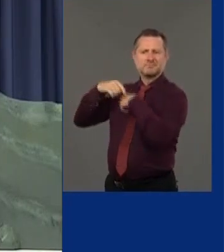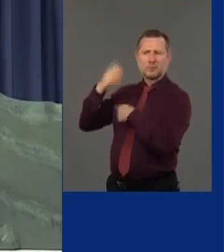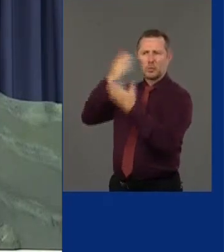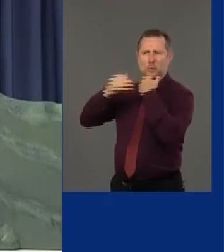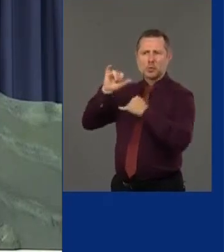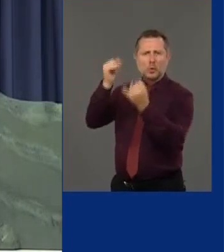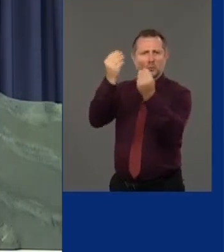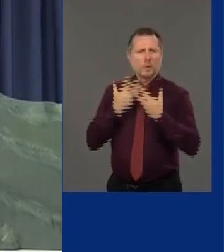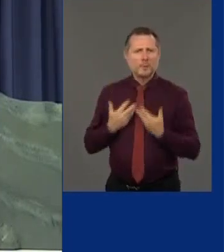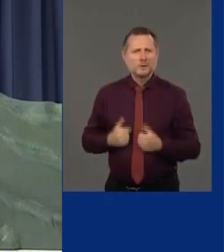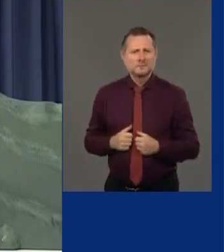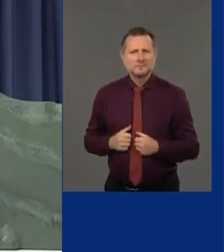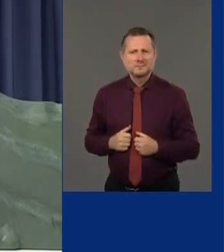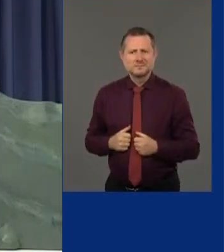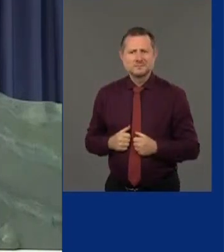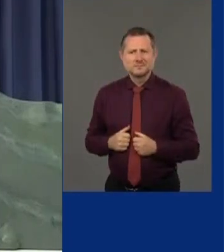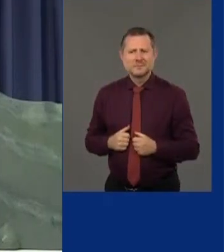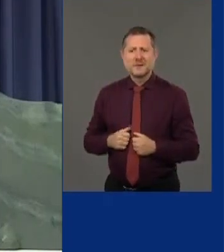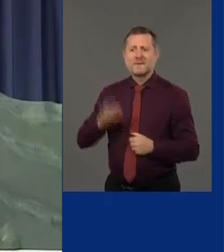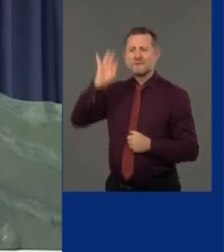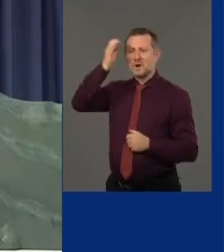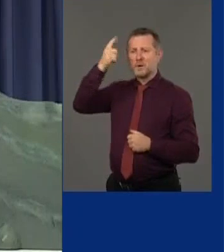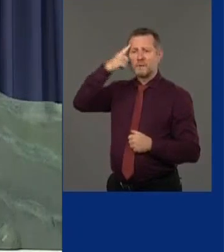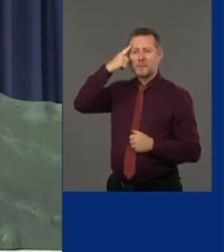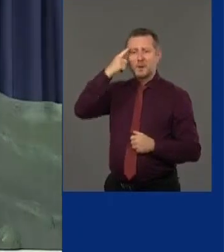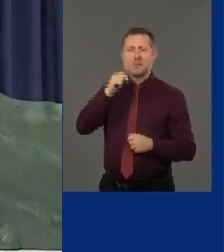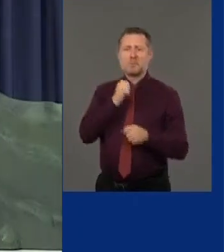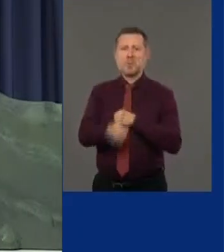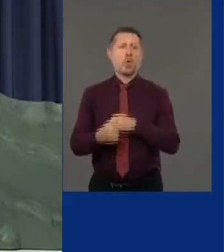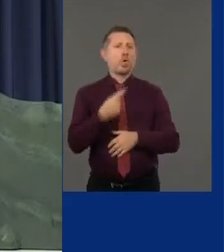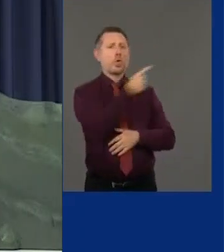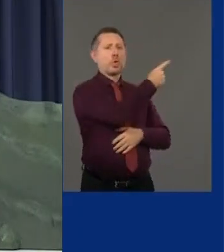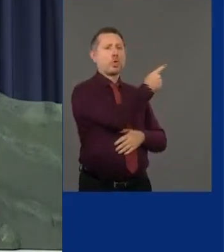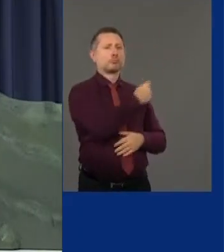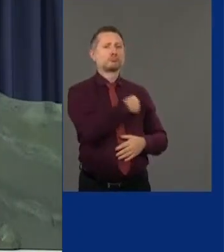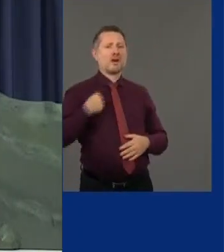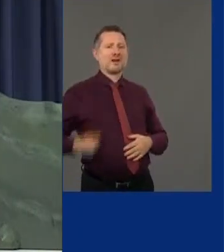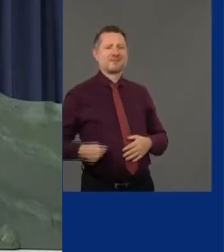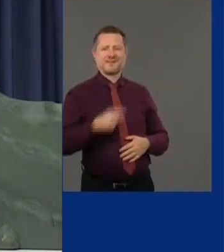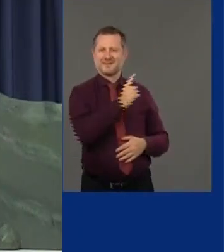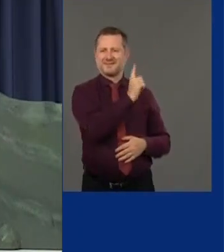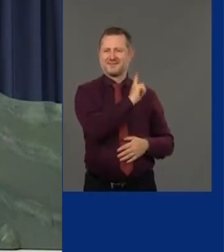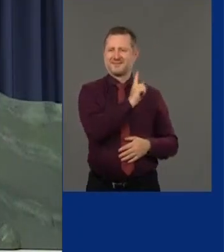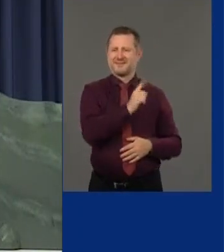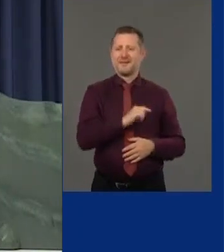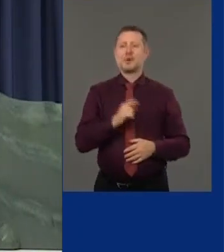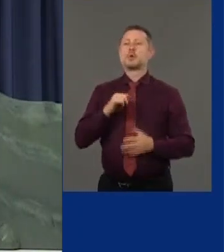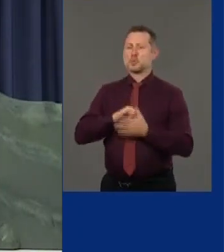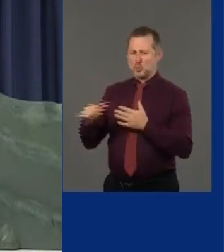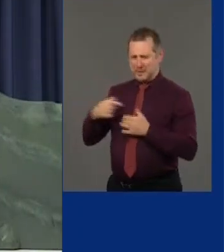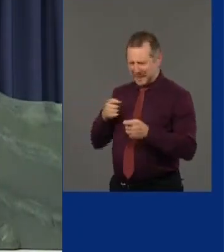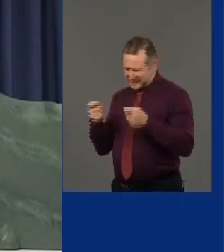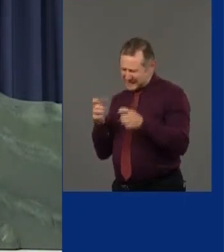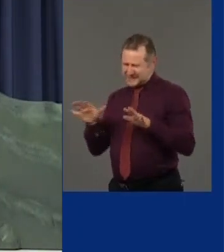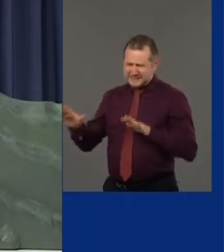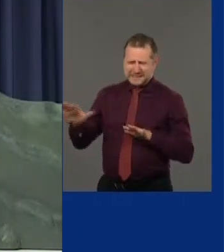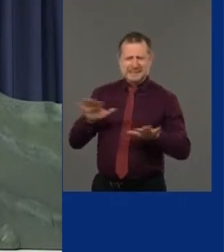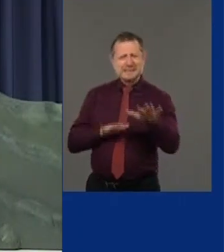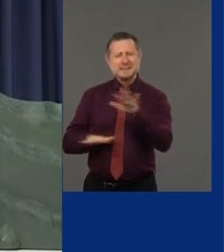coming from Europe because the federal government didn't know. We dealt with it. We paid the